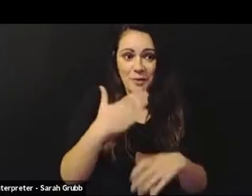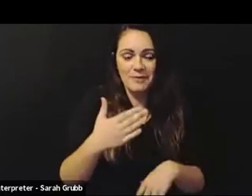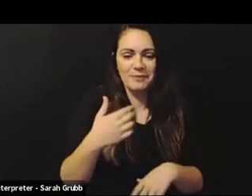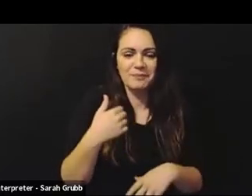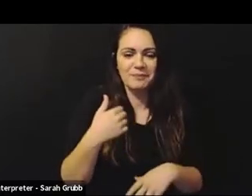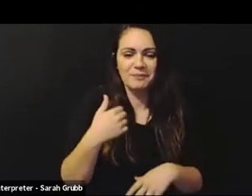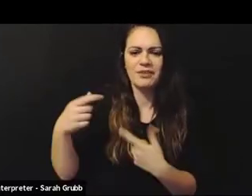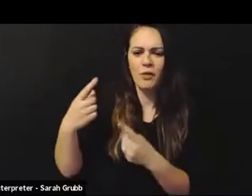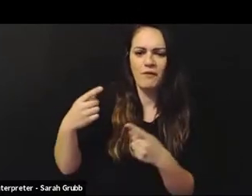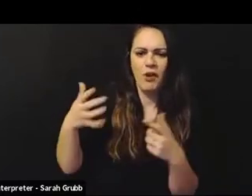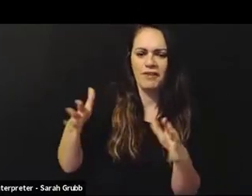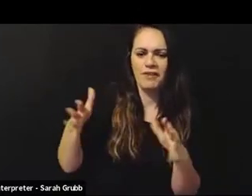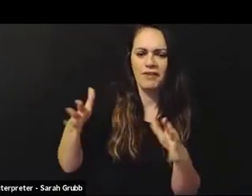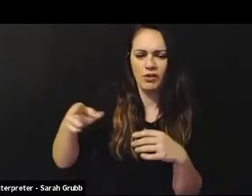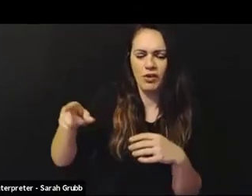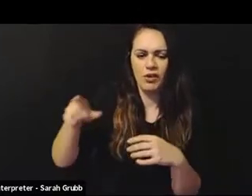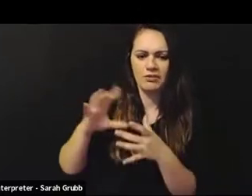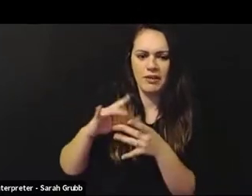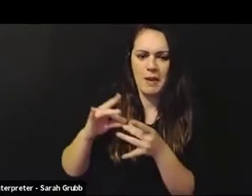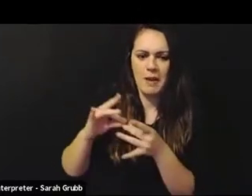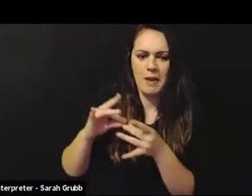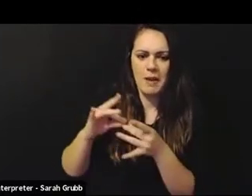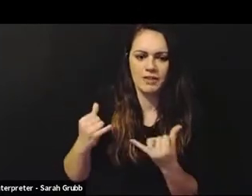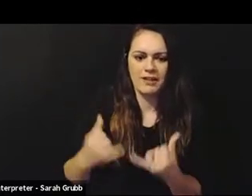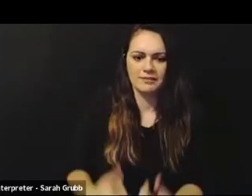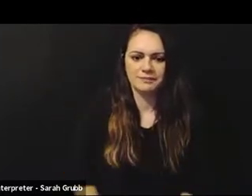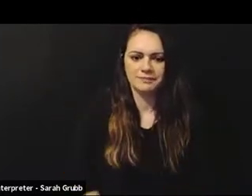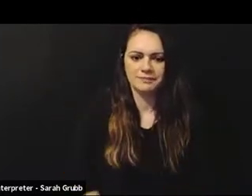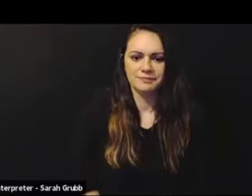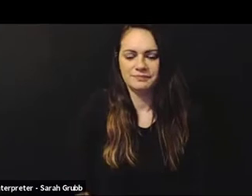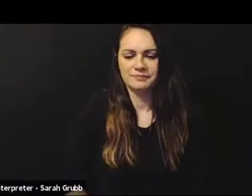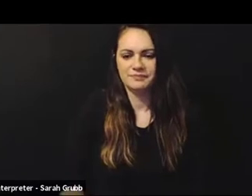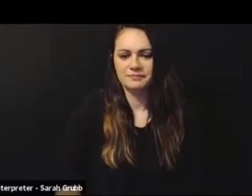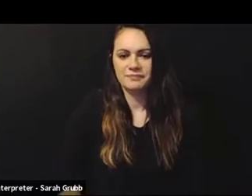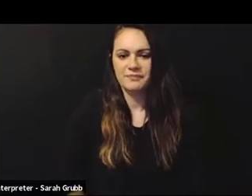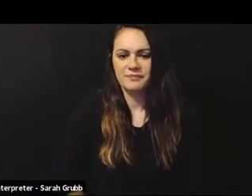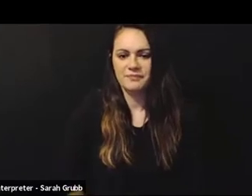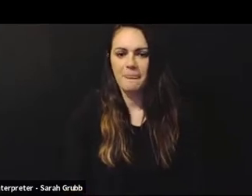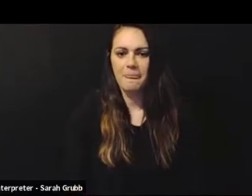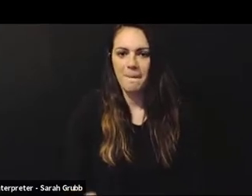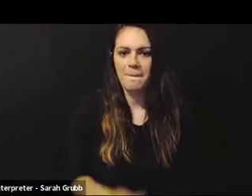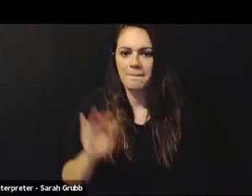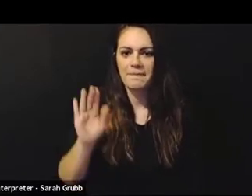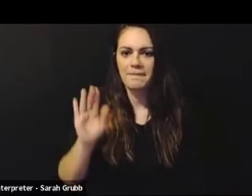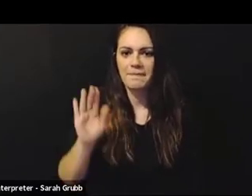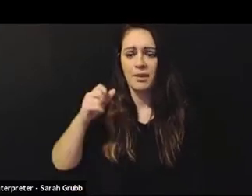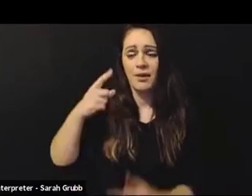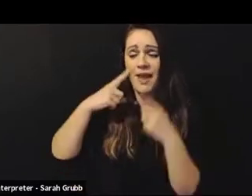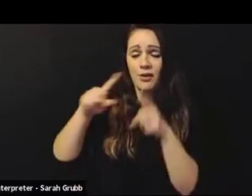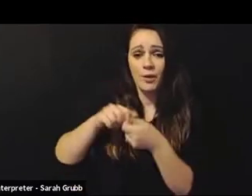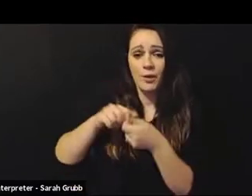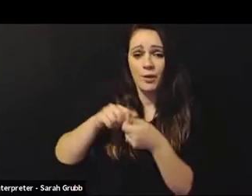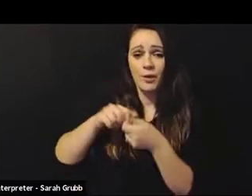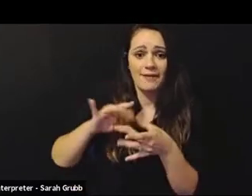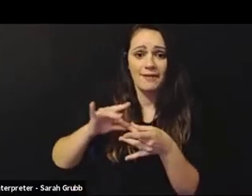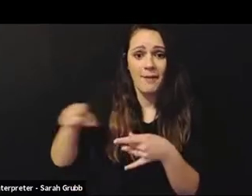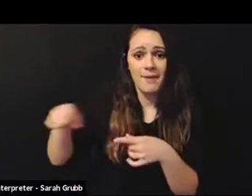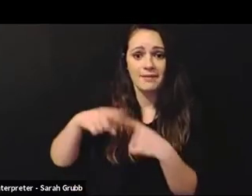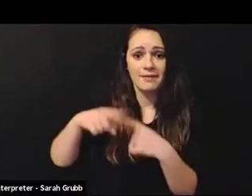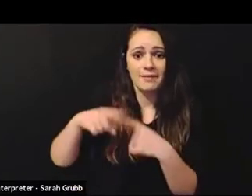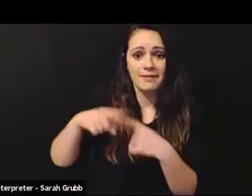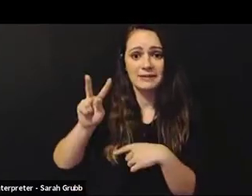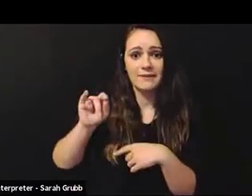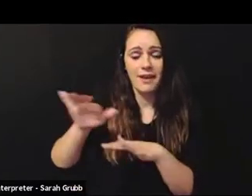this strand here. Okay. Well, I agree with that comment, and that's why we continue to work so hard for interveners